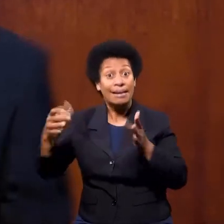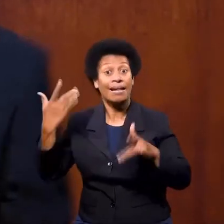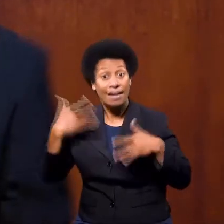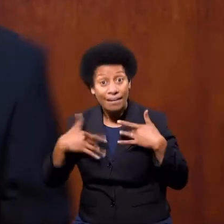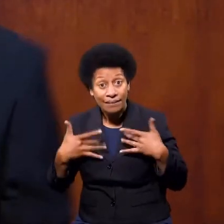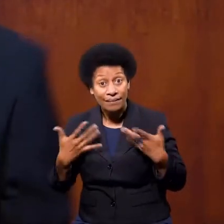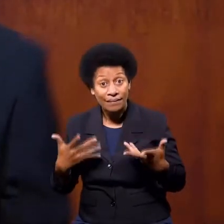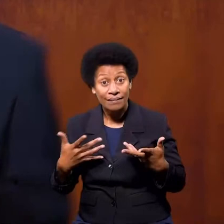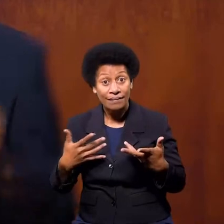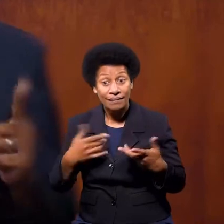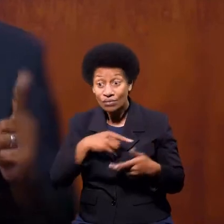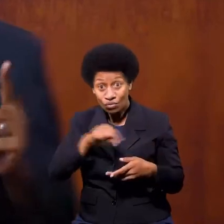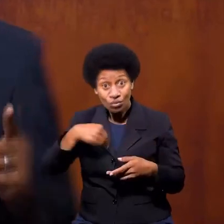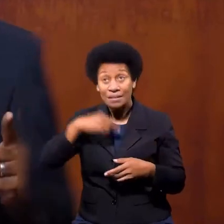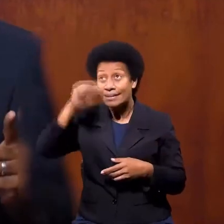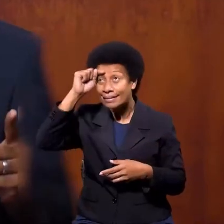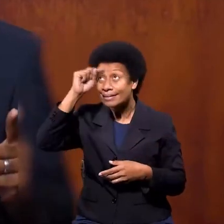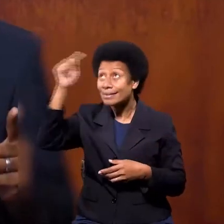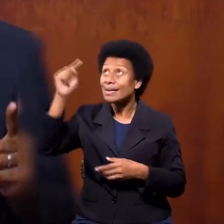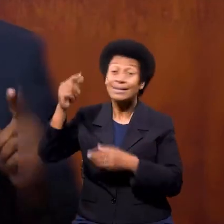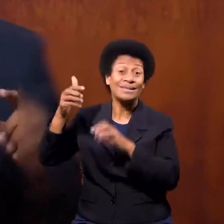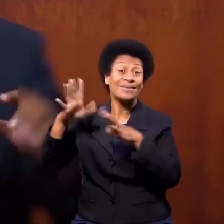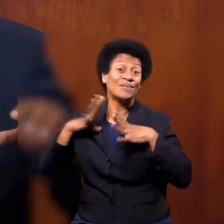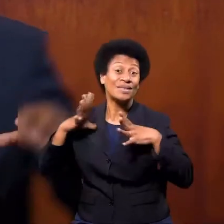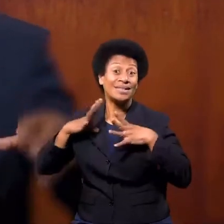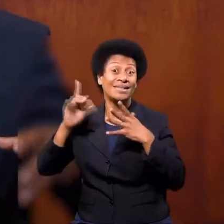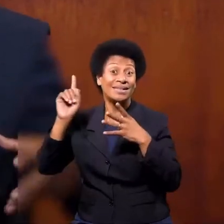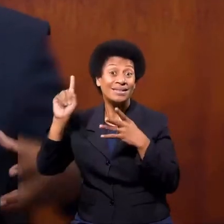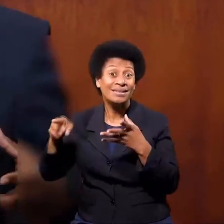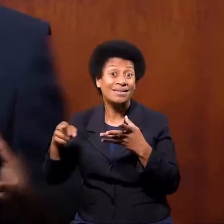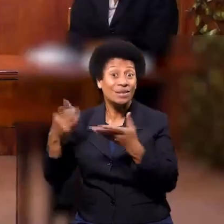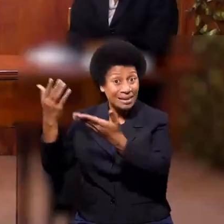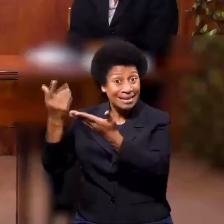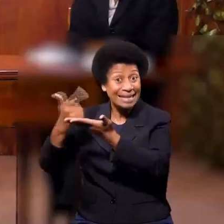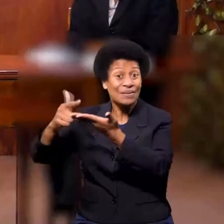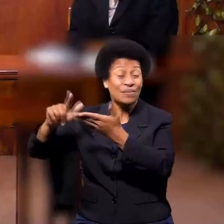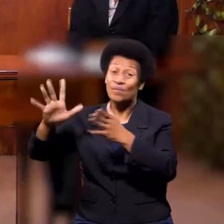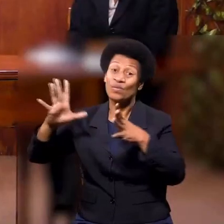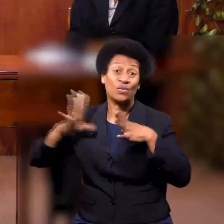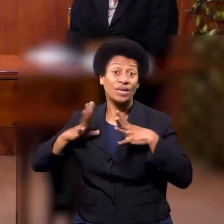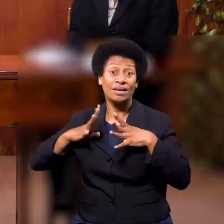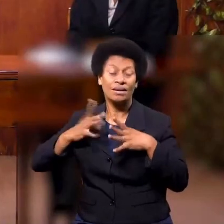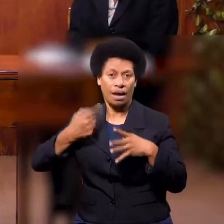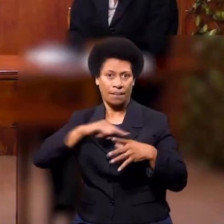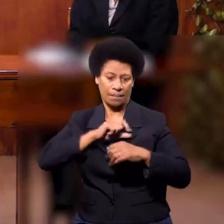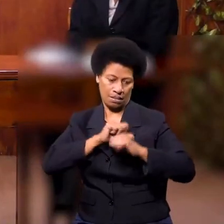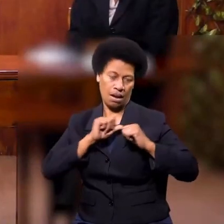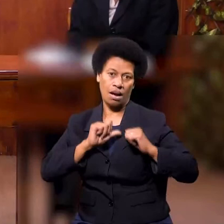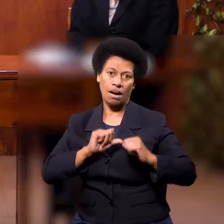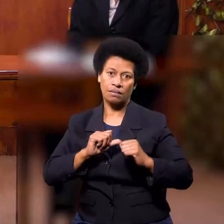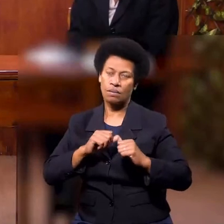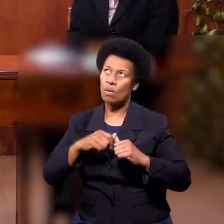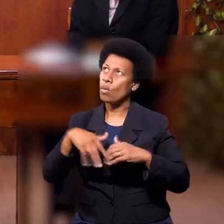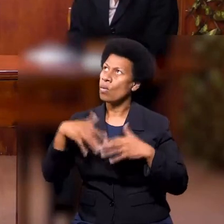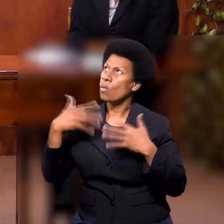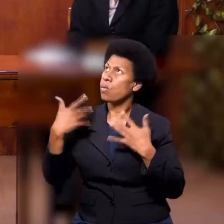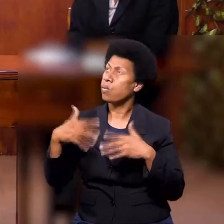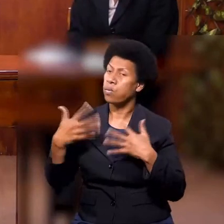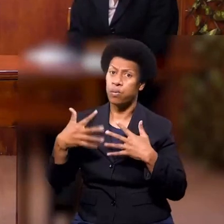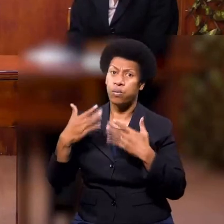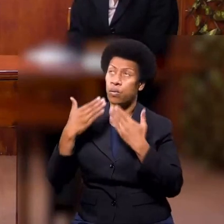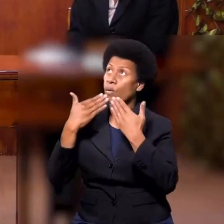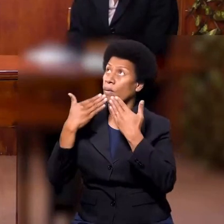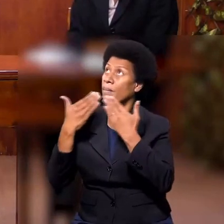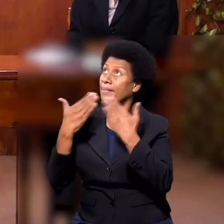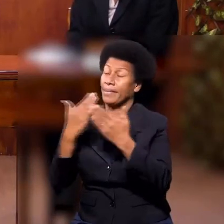life. When you're able to understand that, it will compel you. Mm. It will move in your heart to love